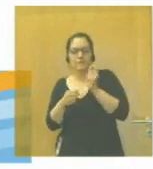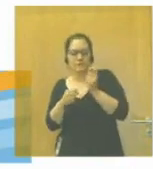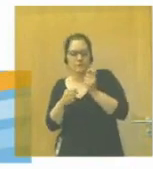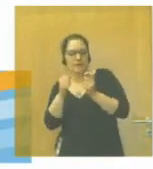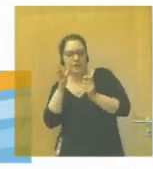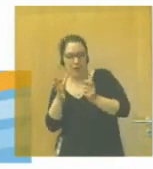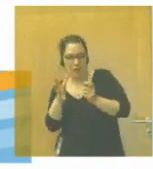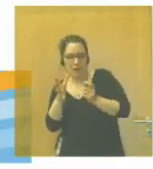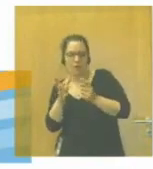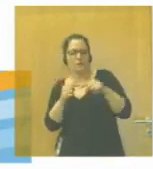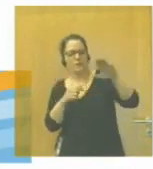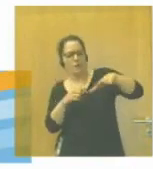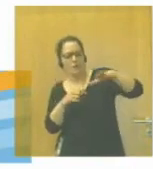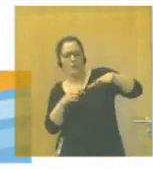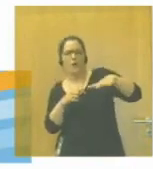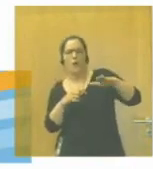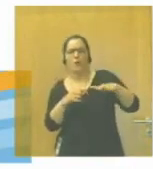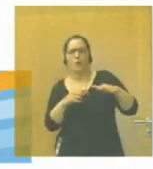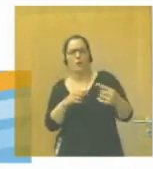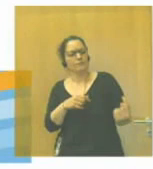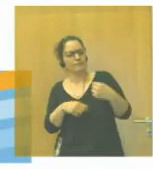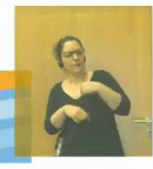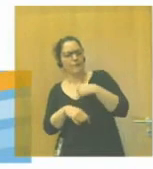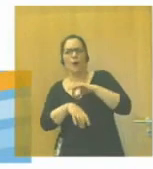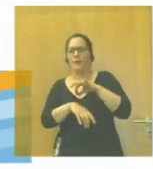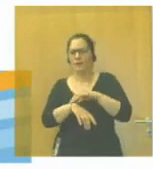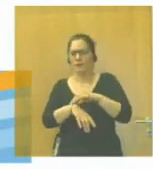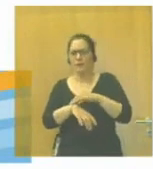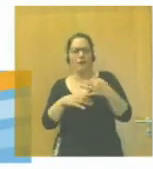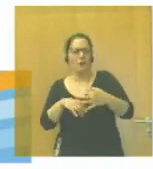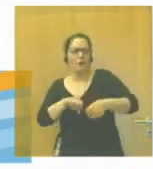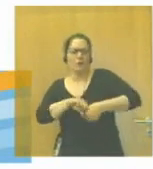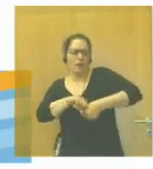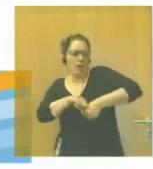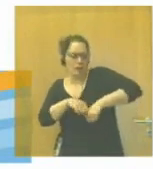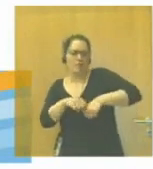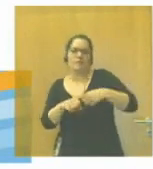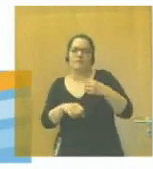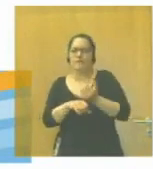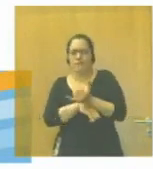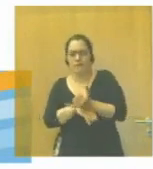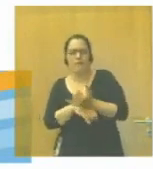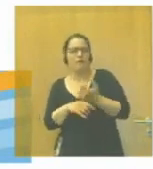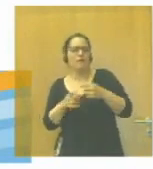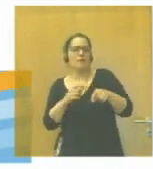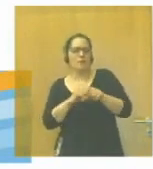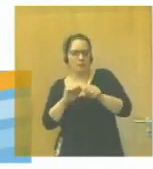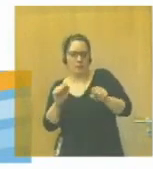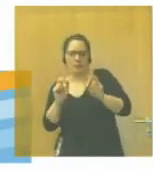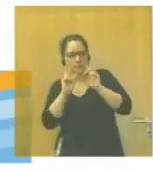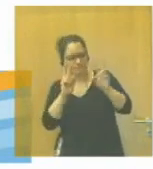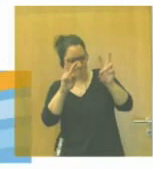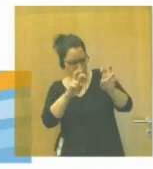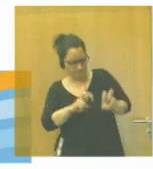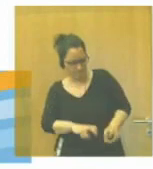well visit. We know that these are opportunities to utilize what we know works, screening, using standardized screening